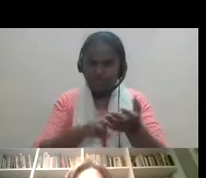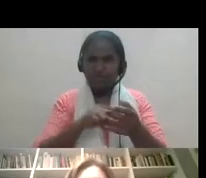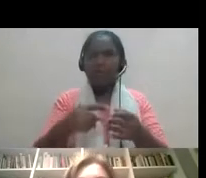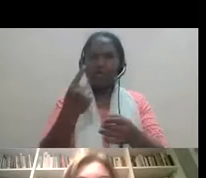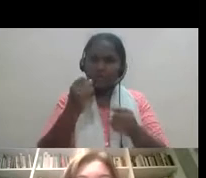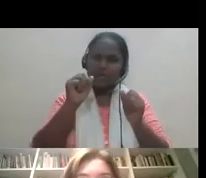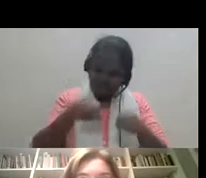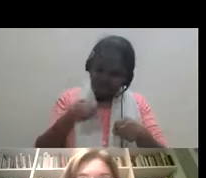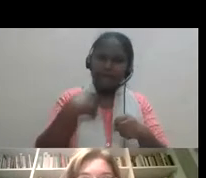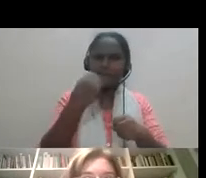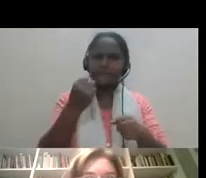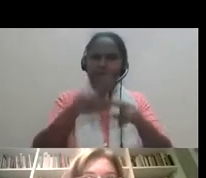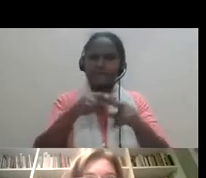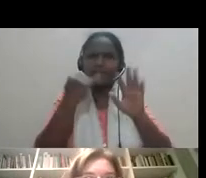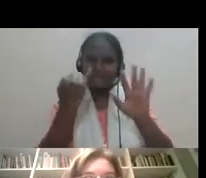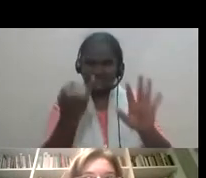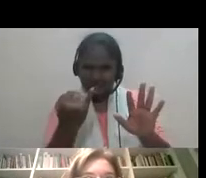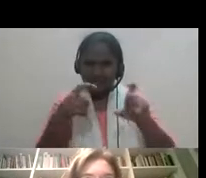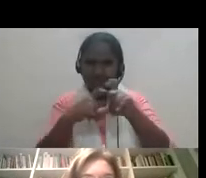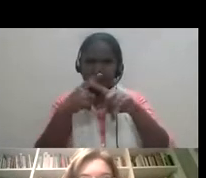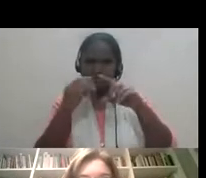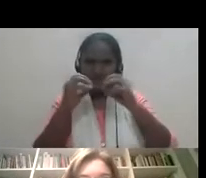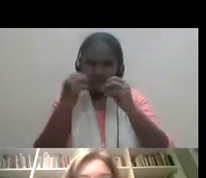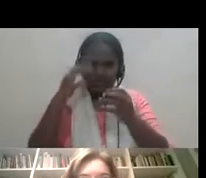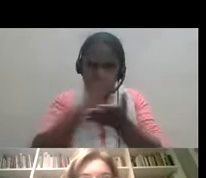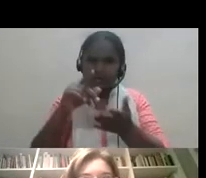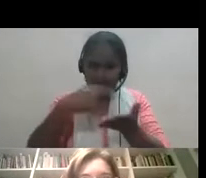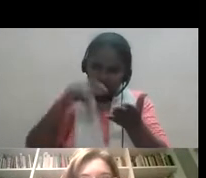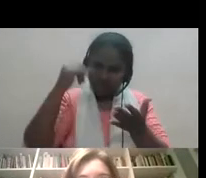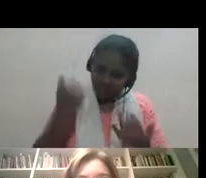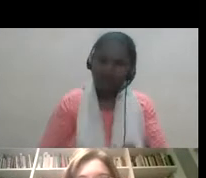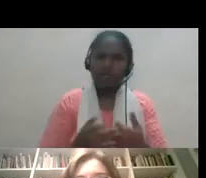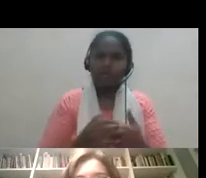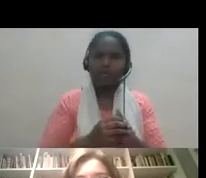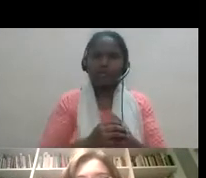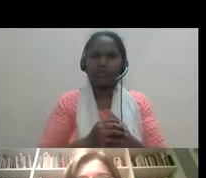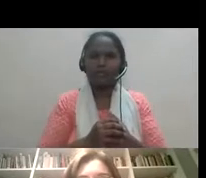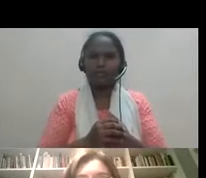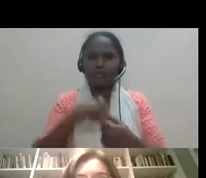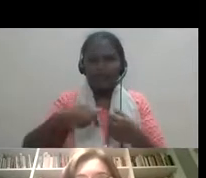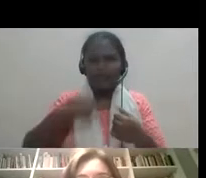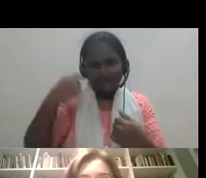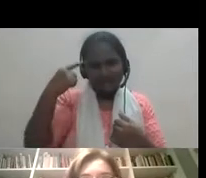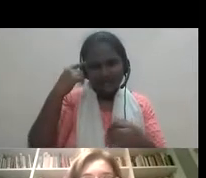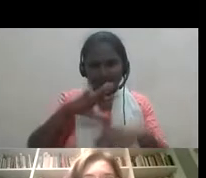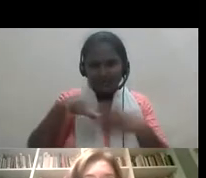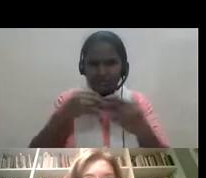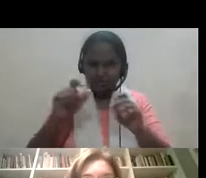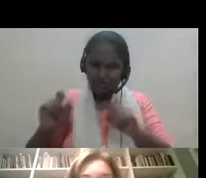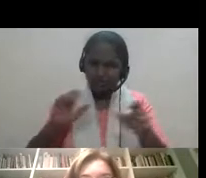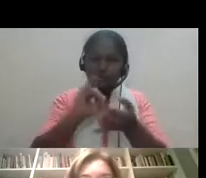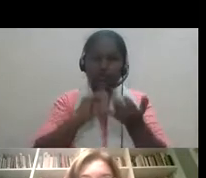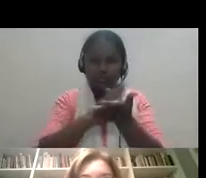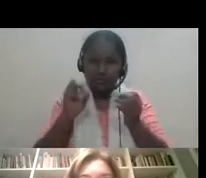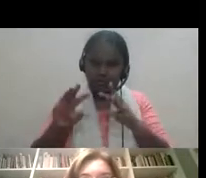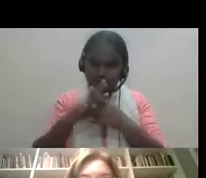them. Yes, we have 6 exhibitions on view right now. And this is, I think it's a miraculous show that we were